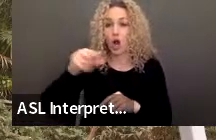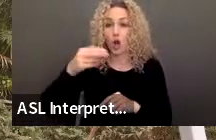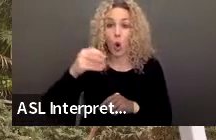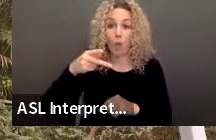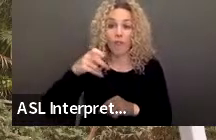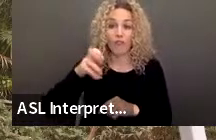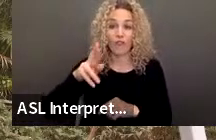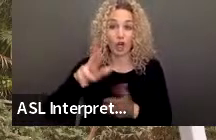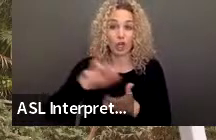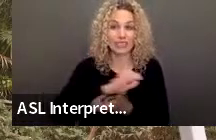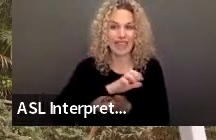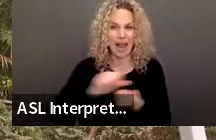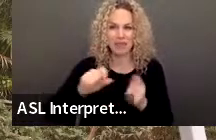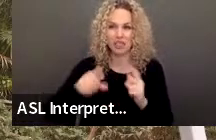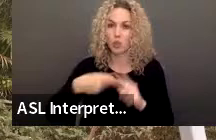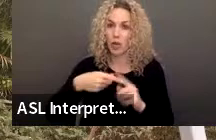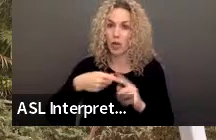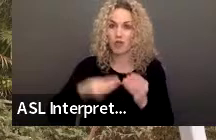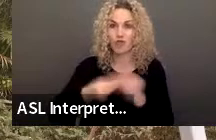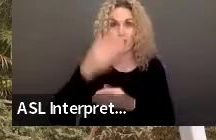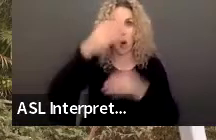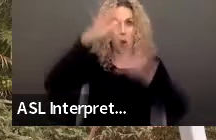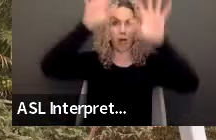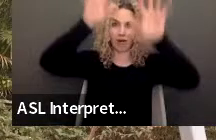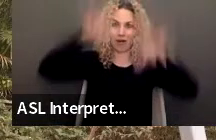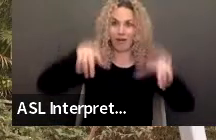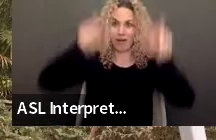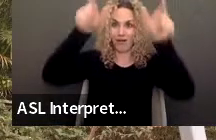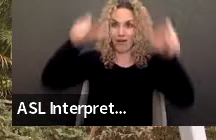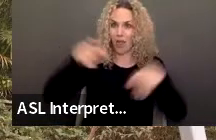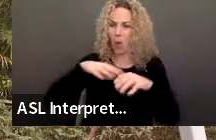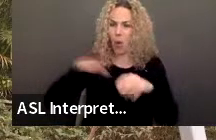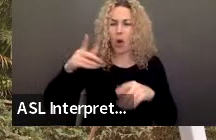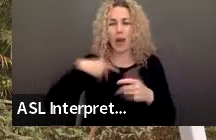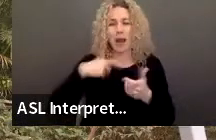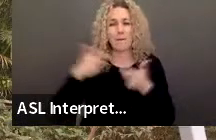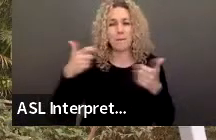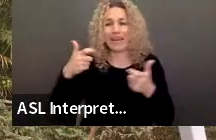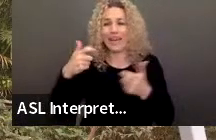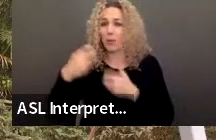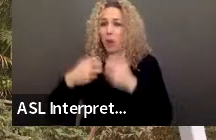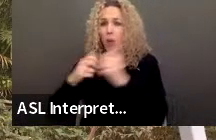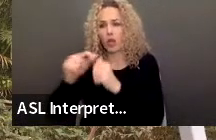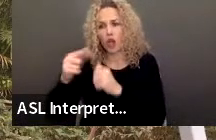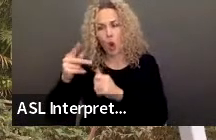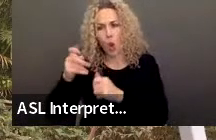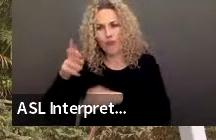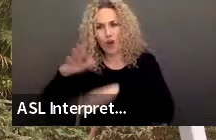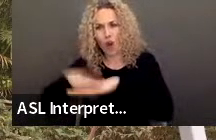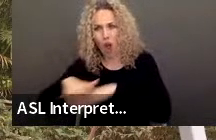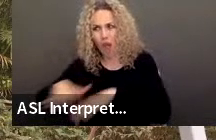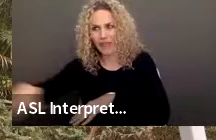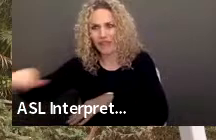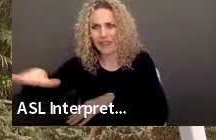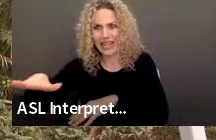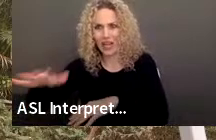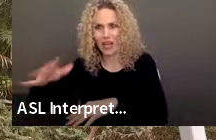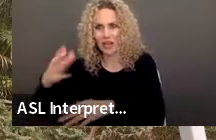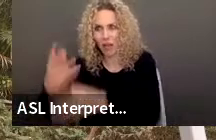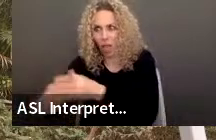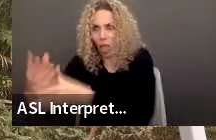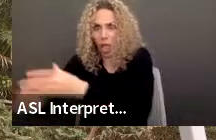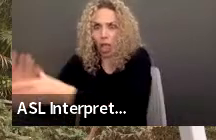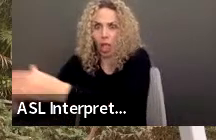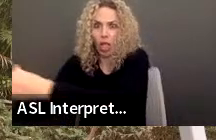growing vertically. We have a huge gopher problem on our farm and a lot of crops get destroyed. And so one thing that's really nice